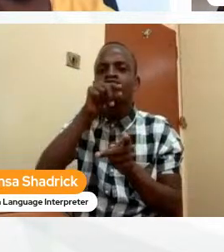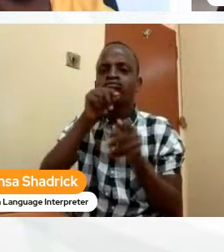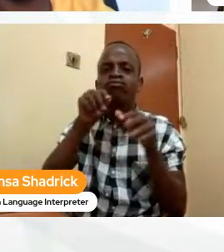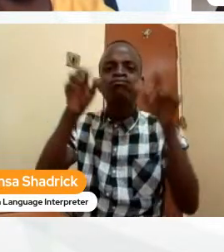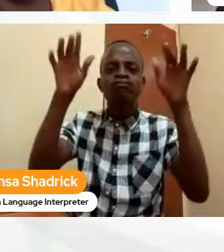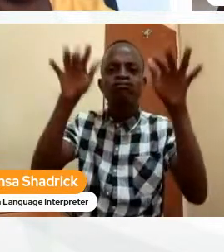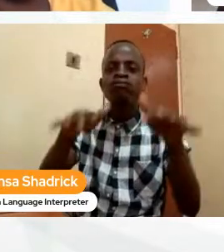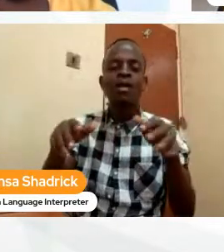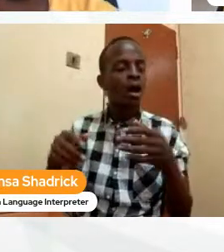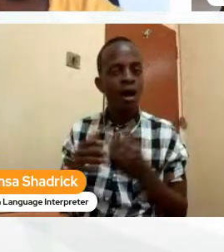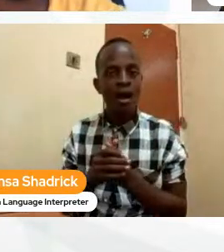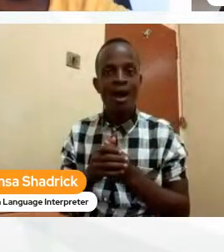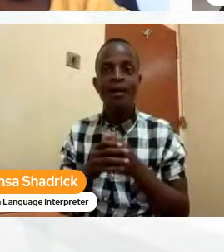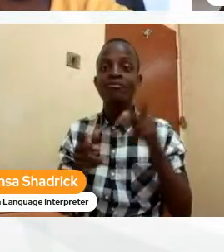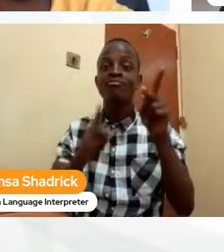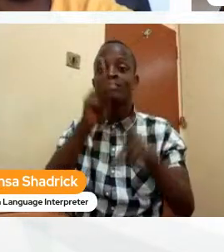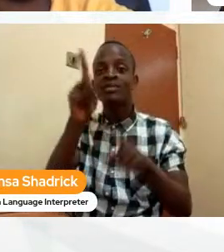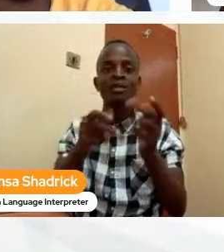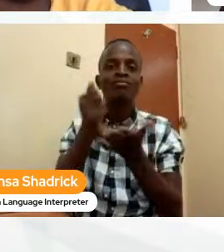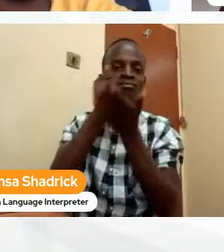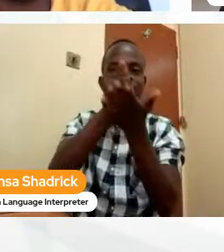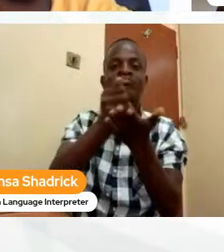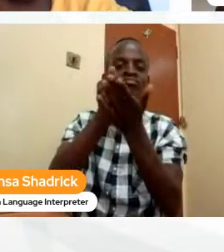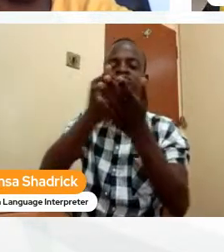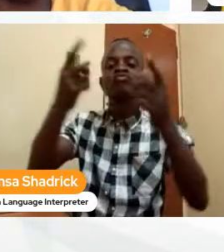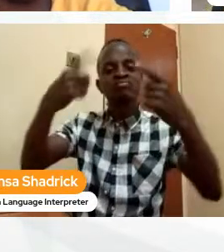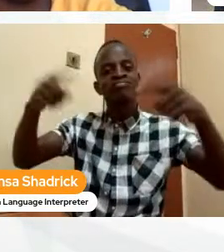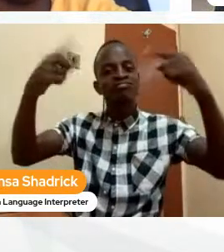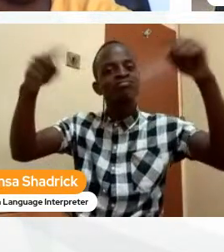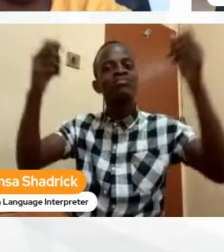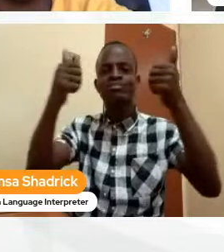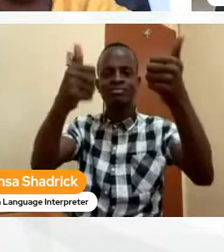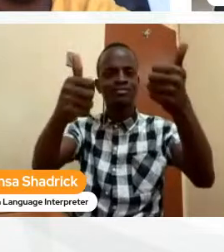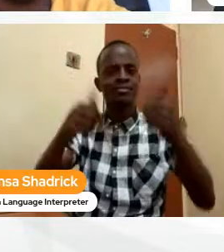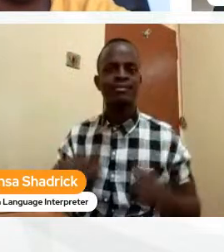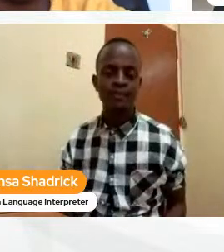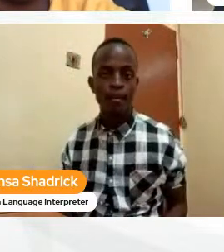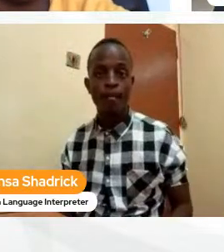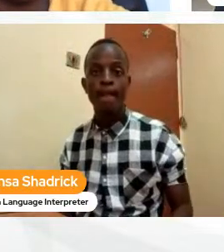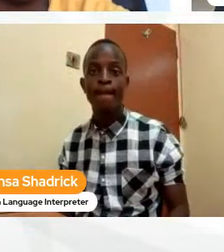people are being identified of what they're doing. Sure.